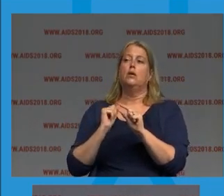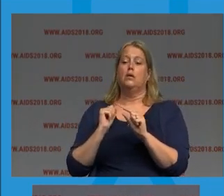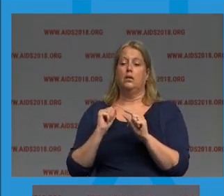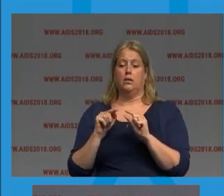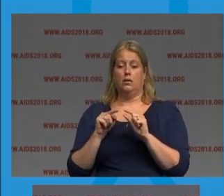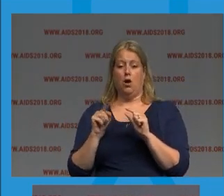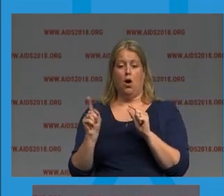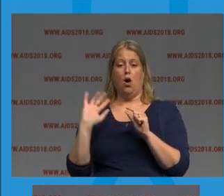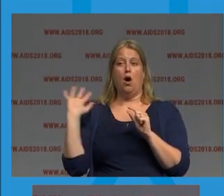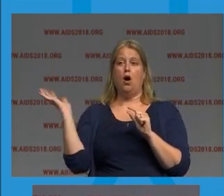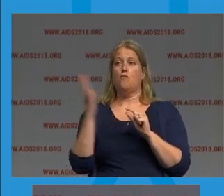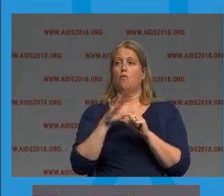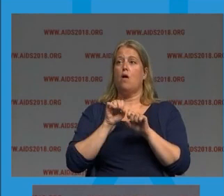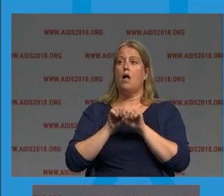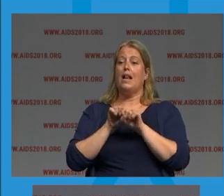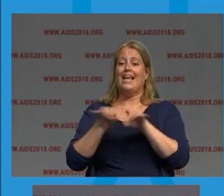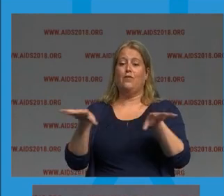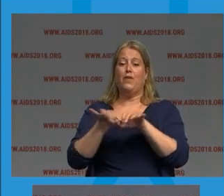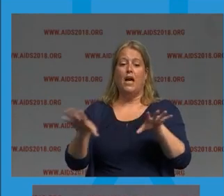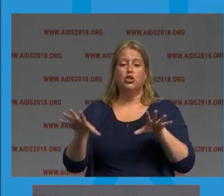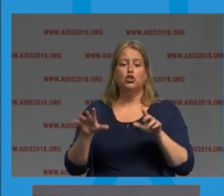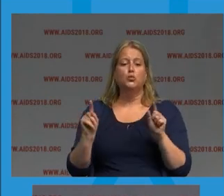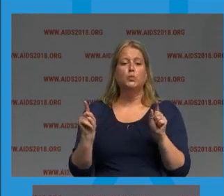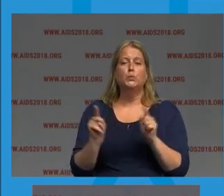overall infections.